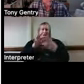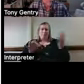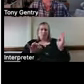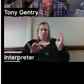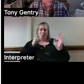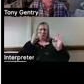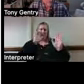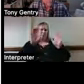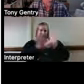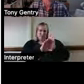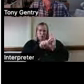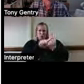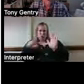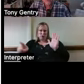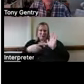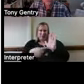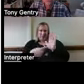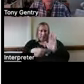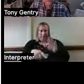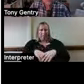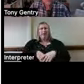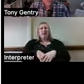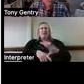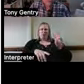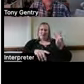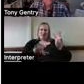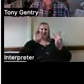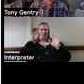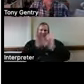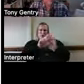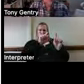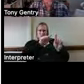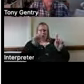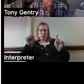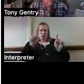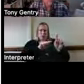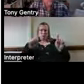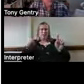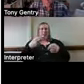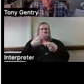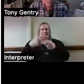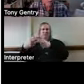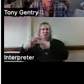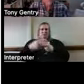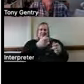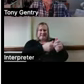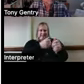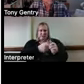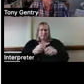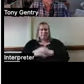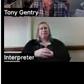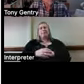examples. There are six pictures on this slide. And I'm just going to mention each of them one by one.